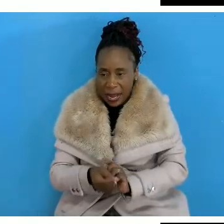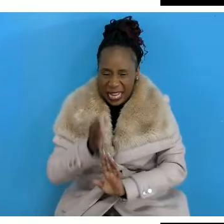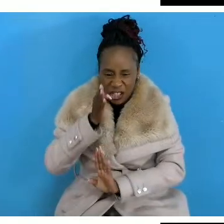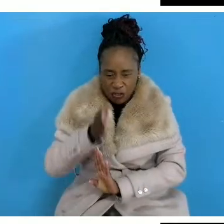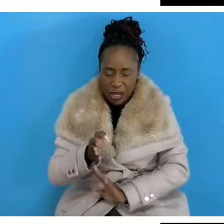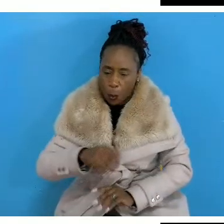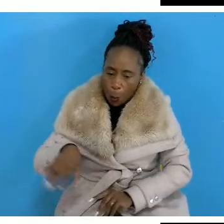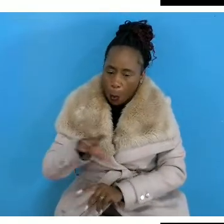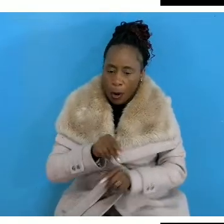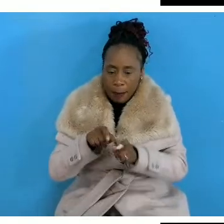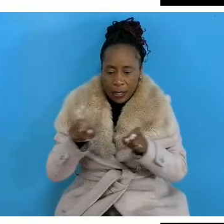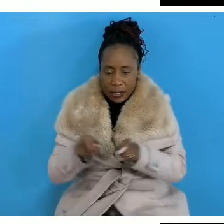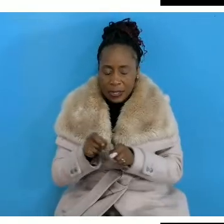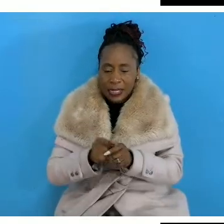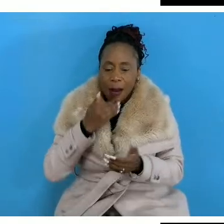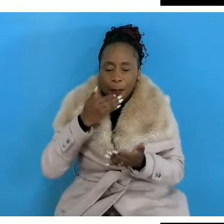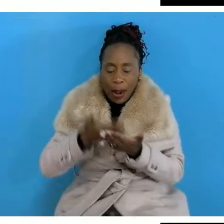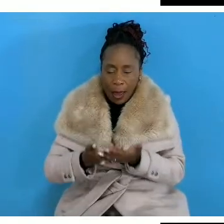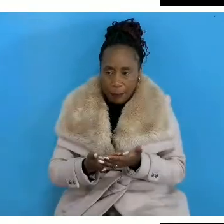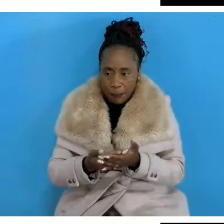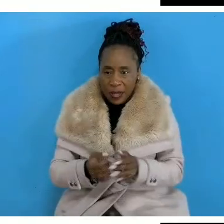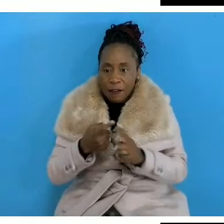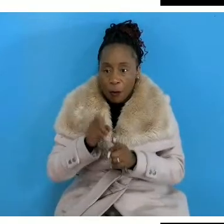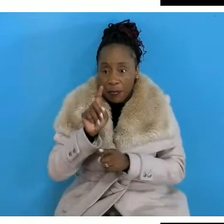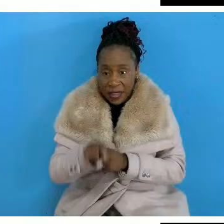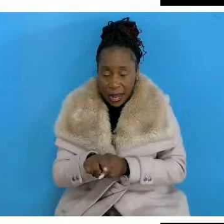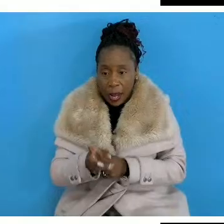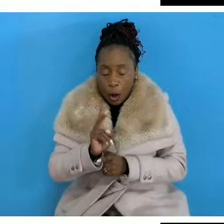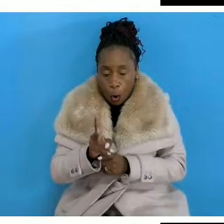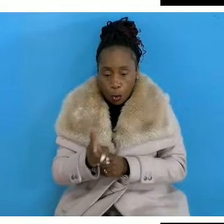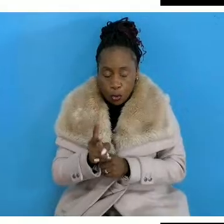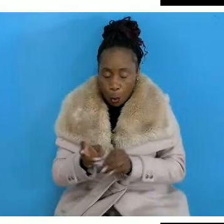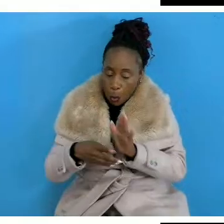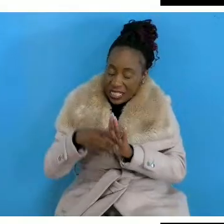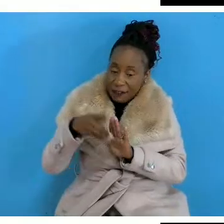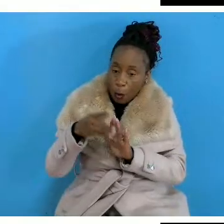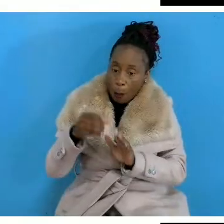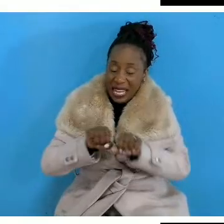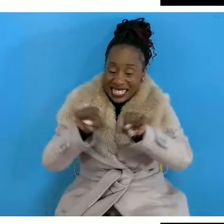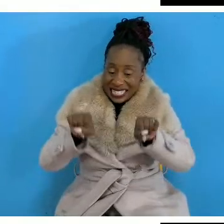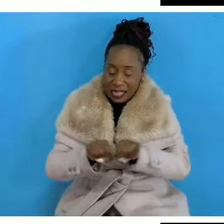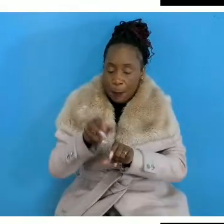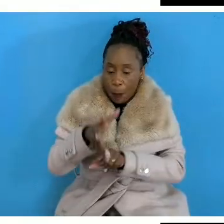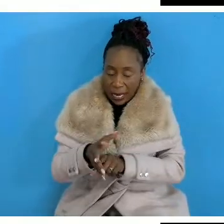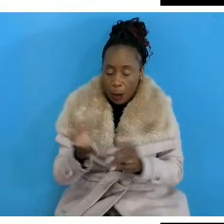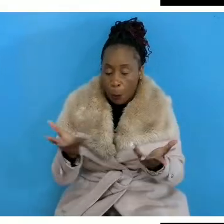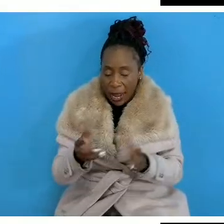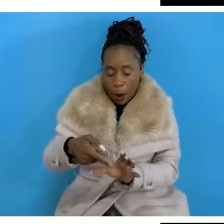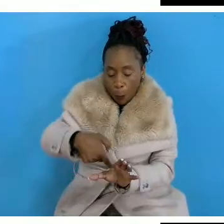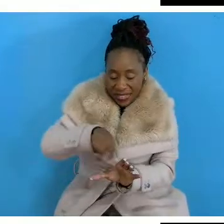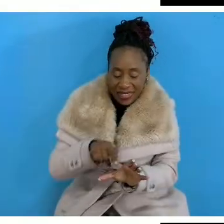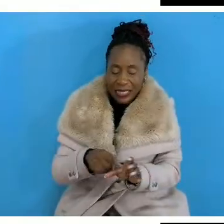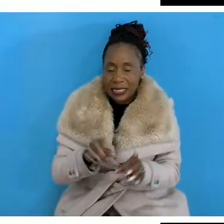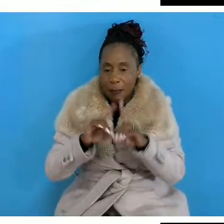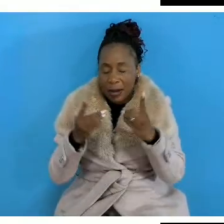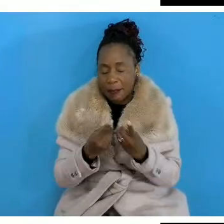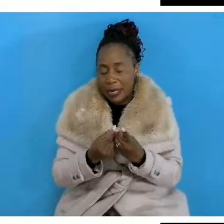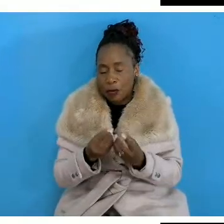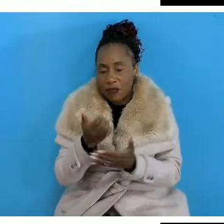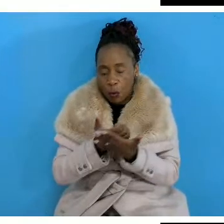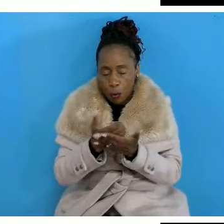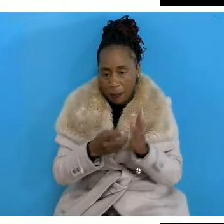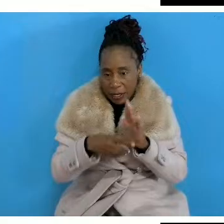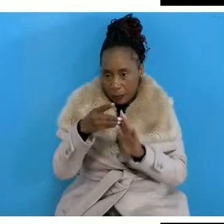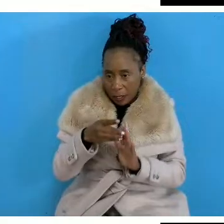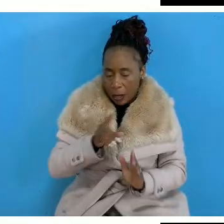potential applicant. And then from there, we are also going to develop a system now within the Department of Economic Development, because